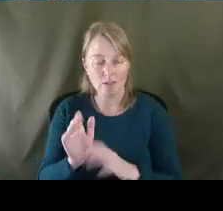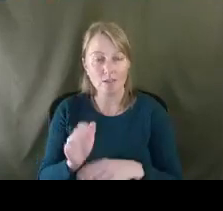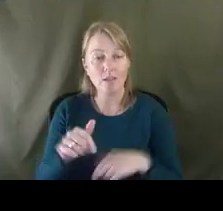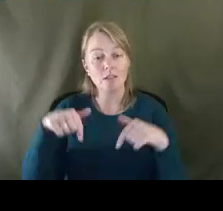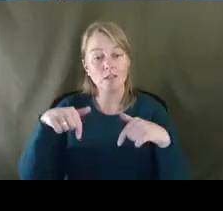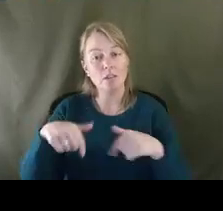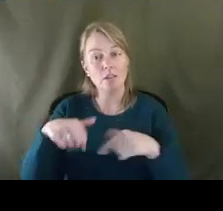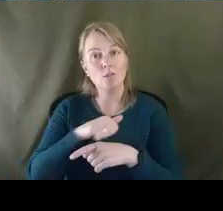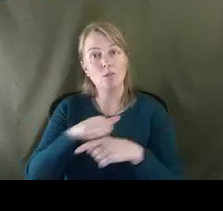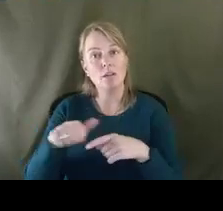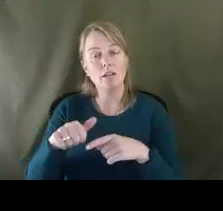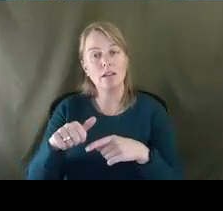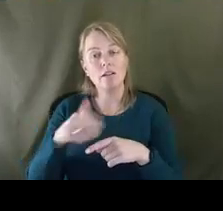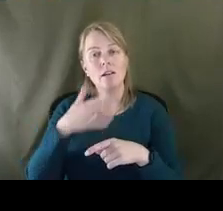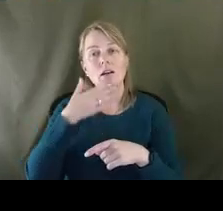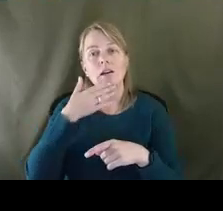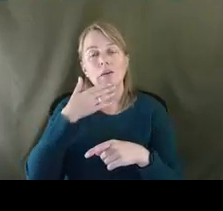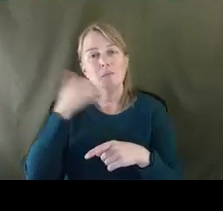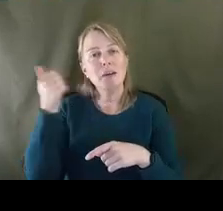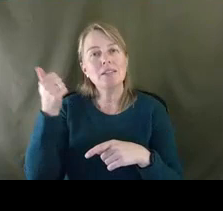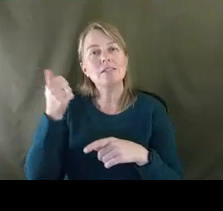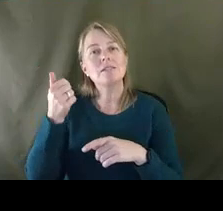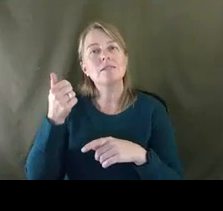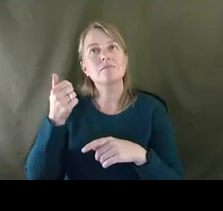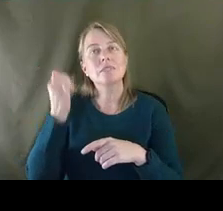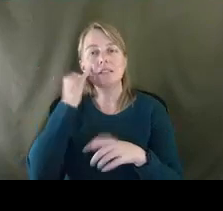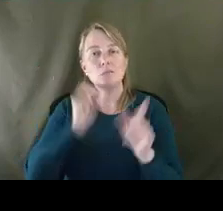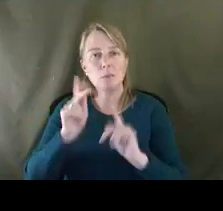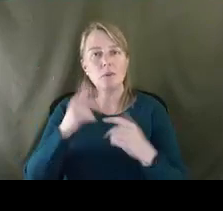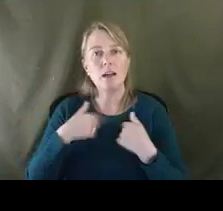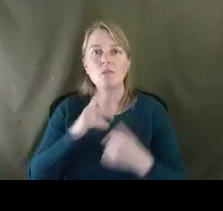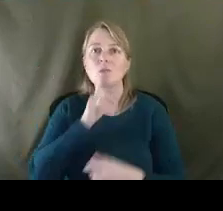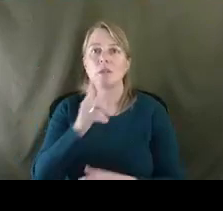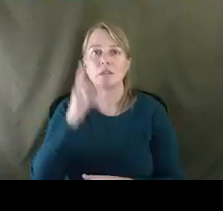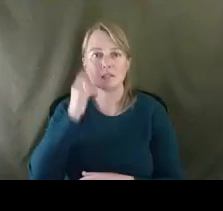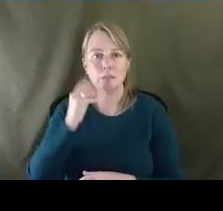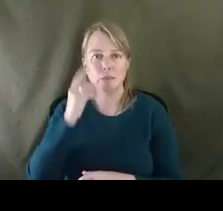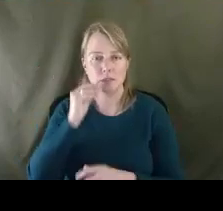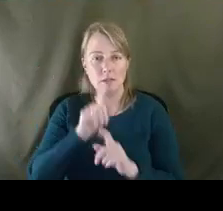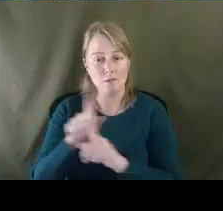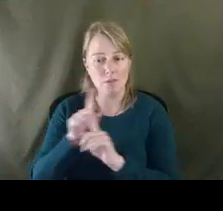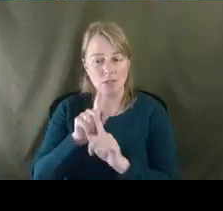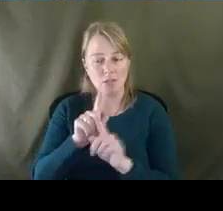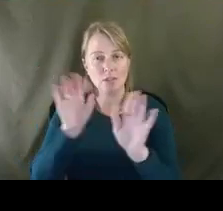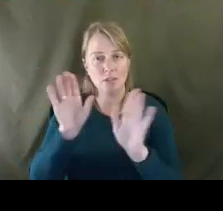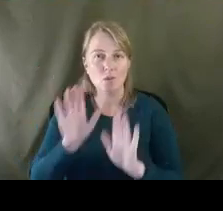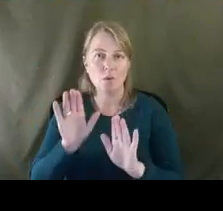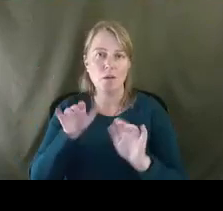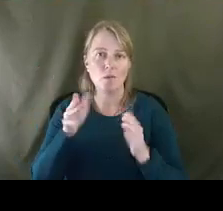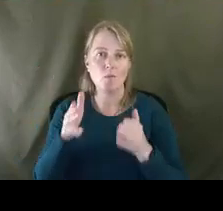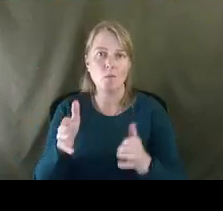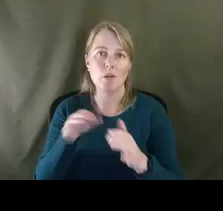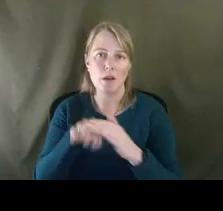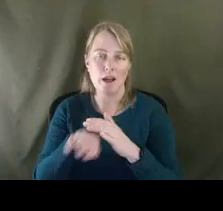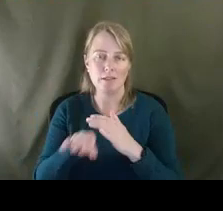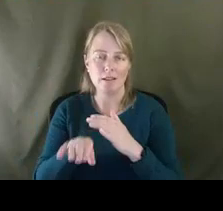is best delivered from people with real experience, and mentoring is a great way to access this. A mentee